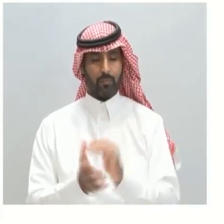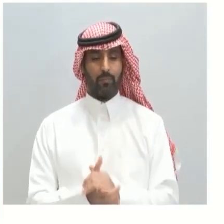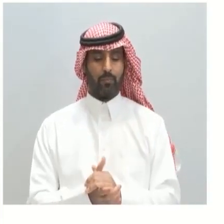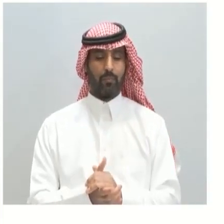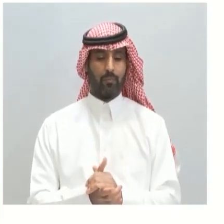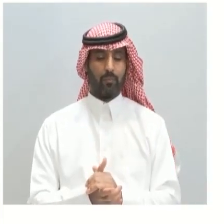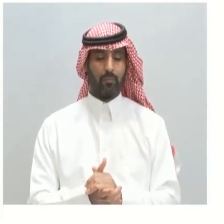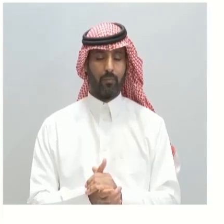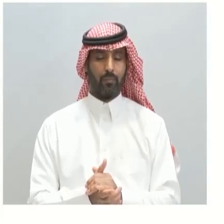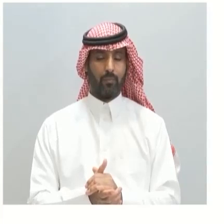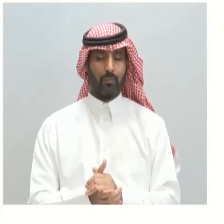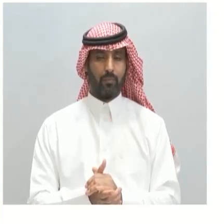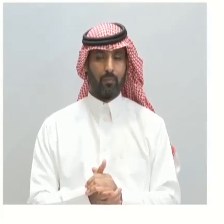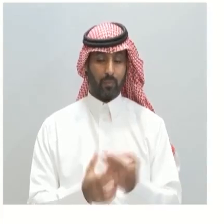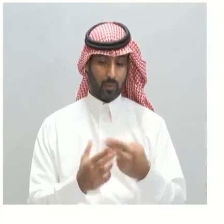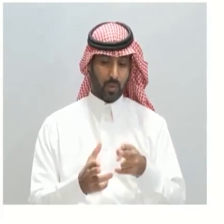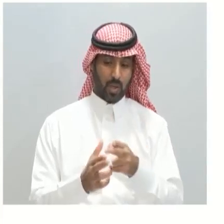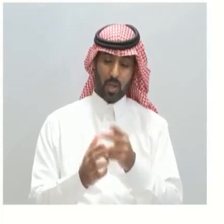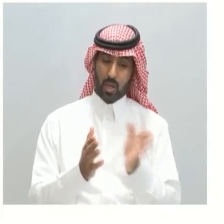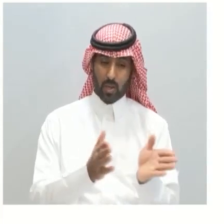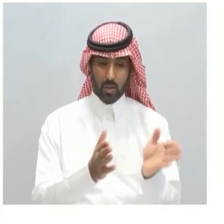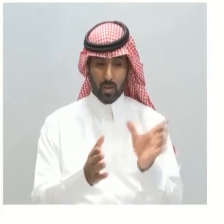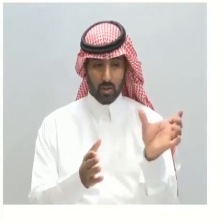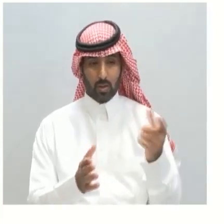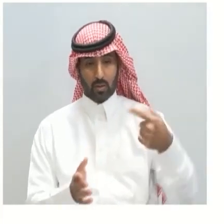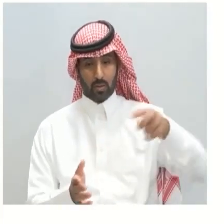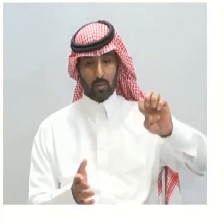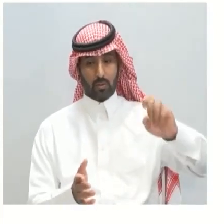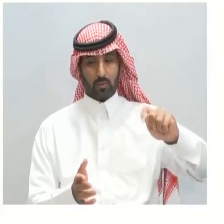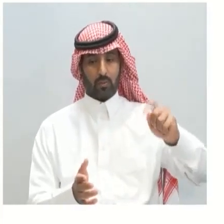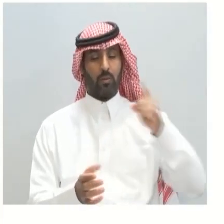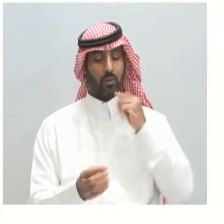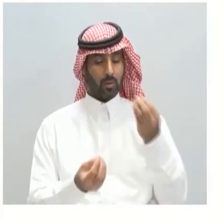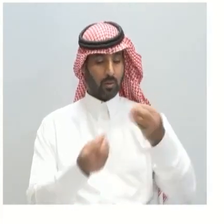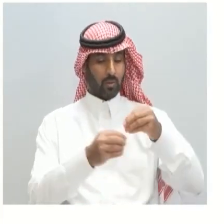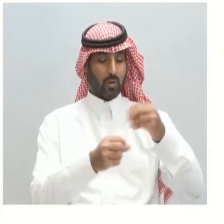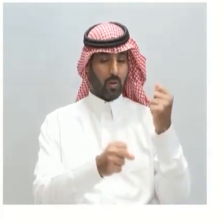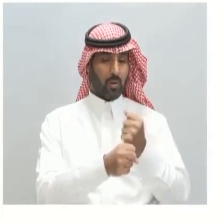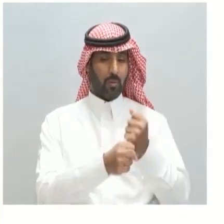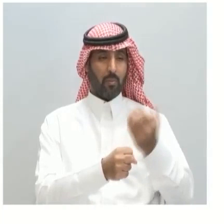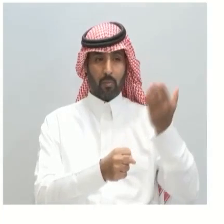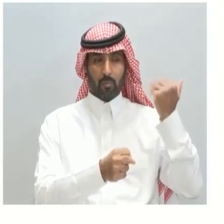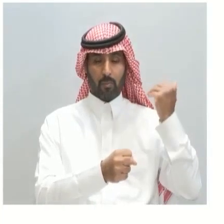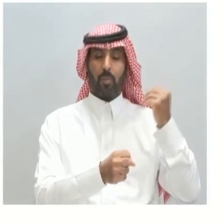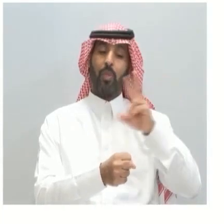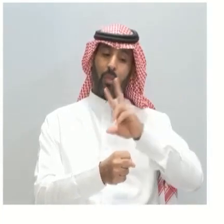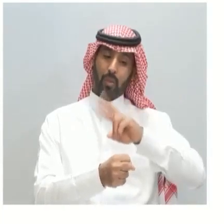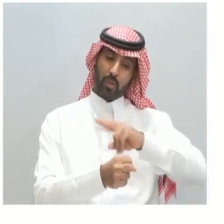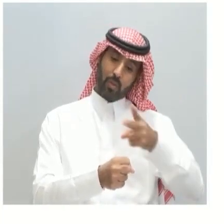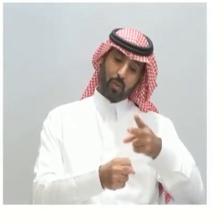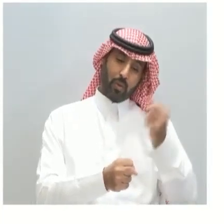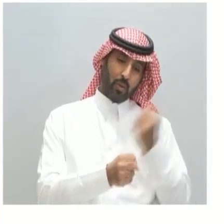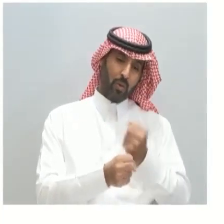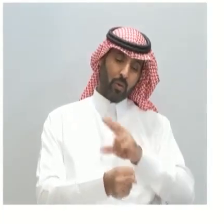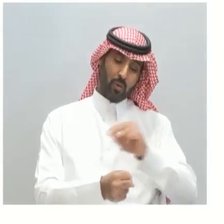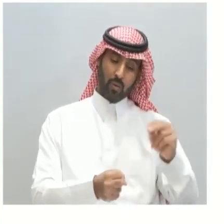On the other hand here, get can also be followed by a past participle, which functions as an adjective. So not any past